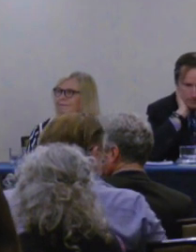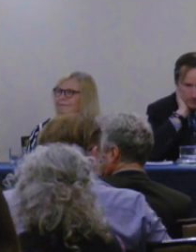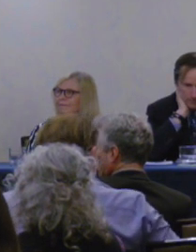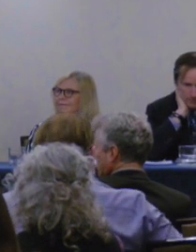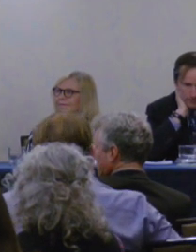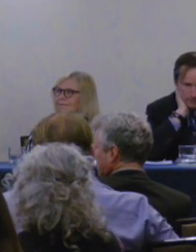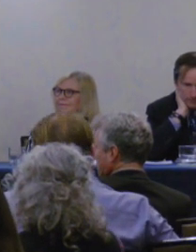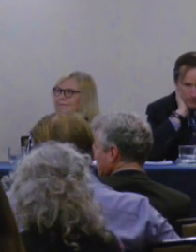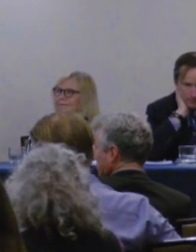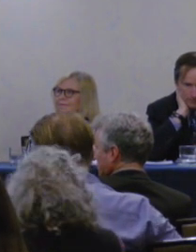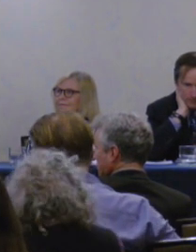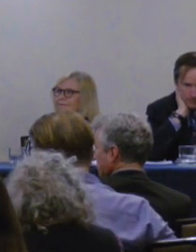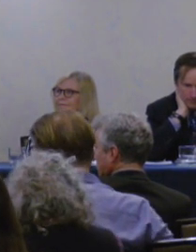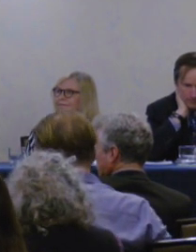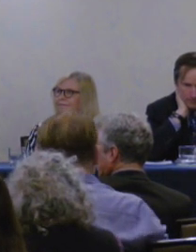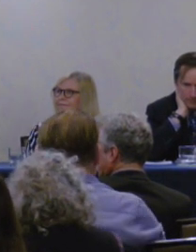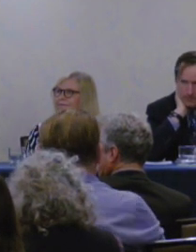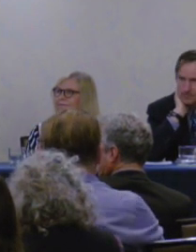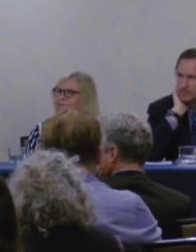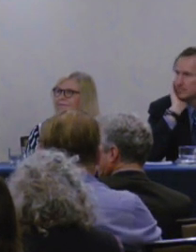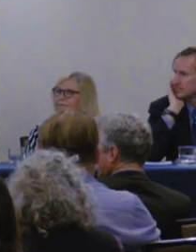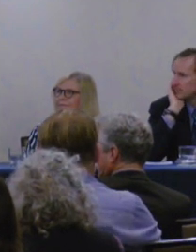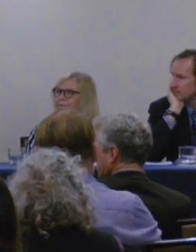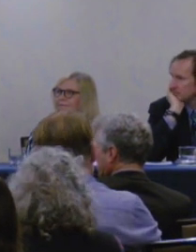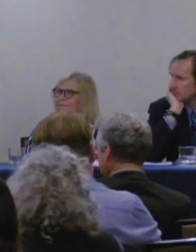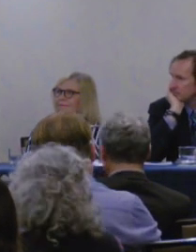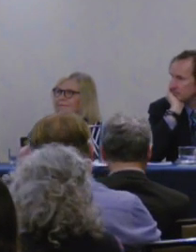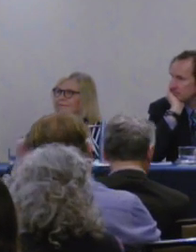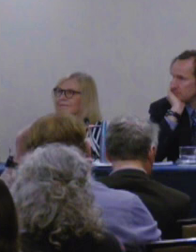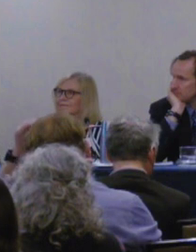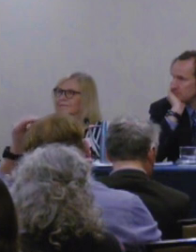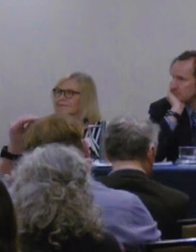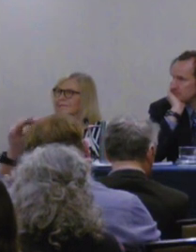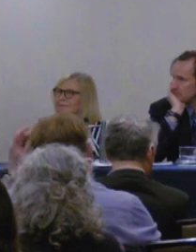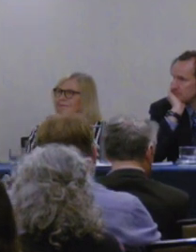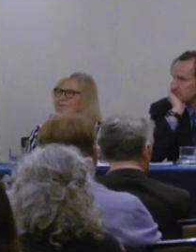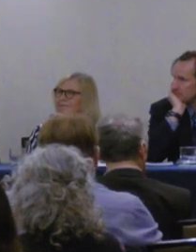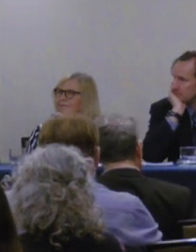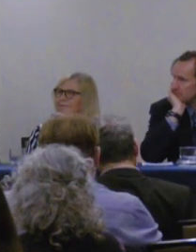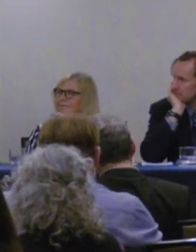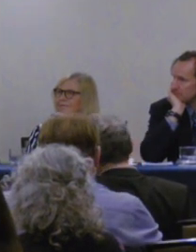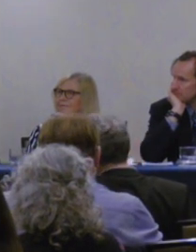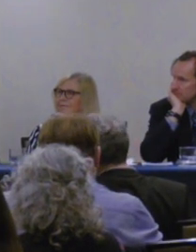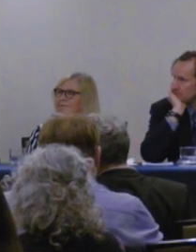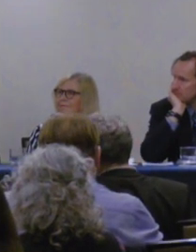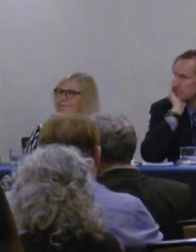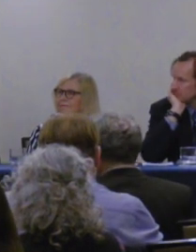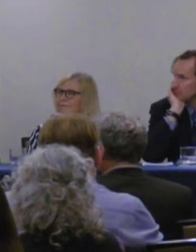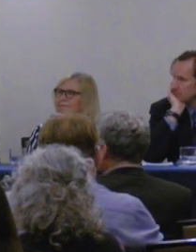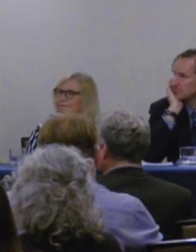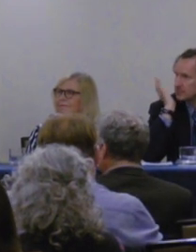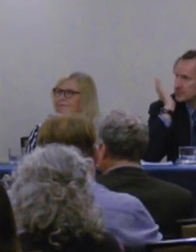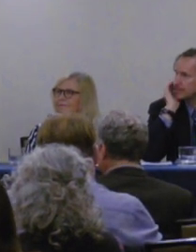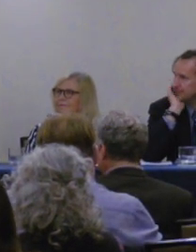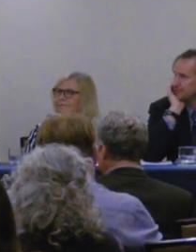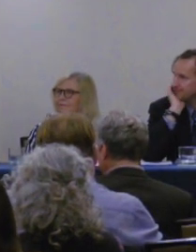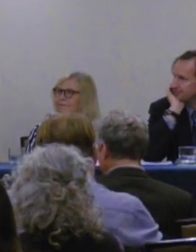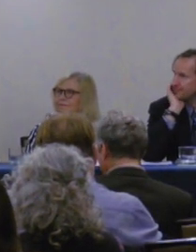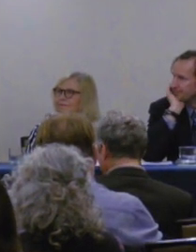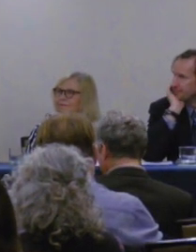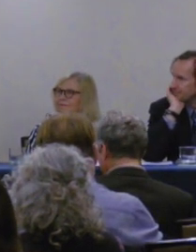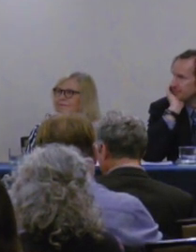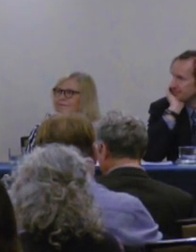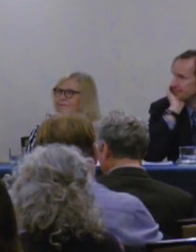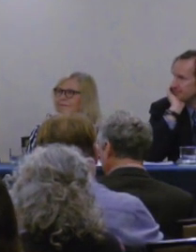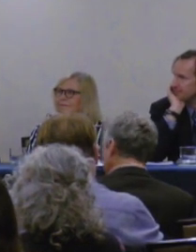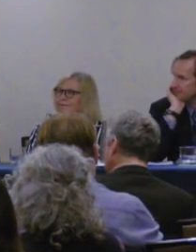And one of the big barriers we face is access to online because of cost of data. And we found ourselves